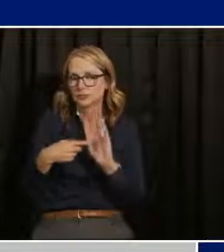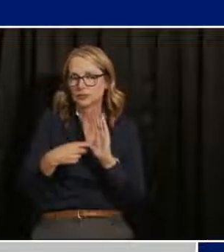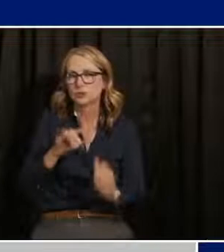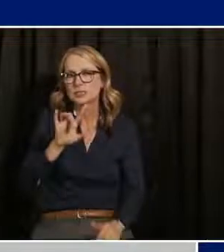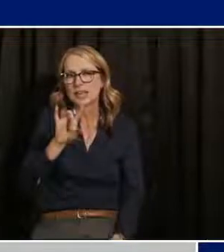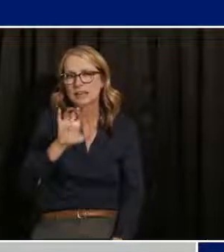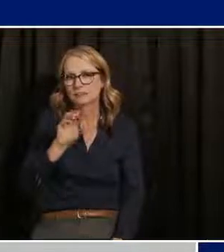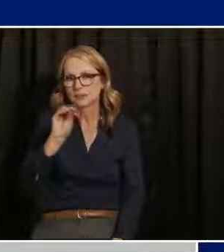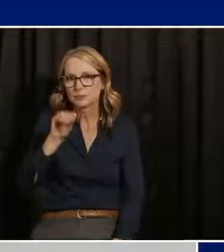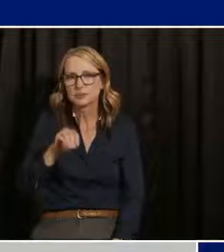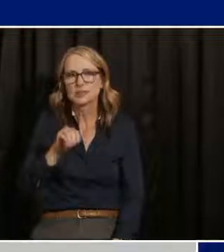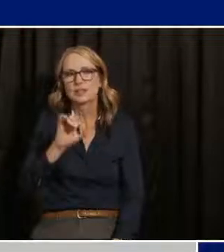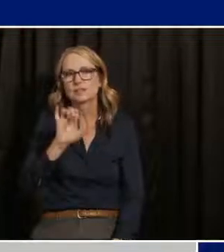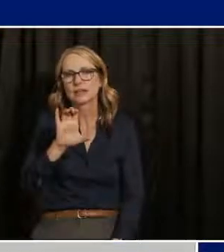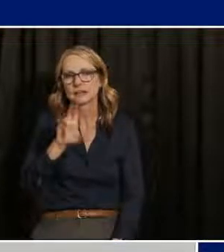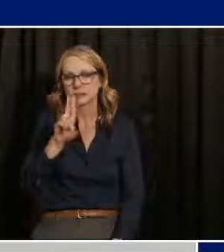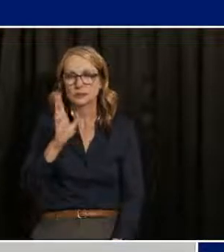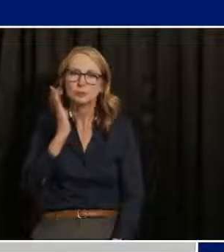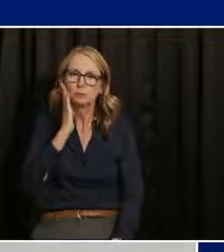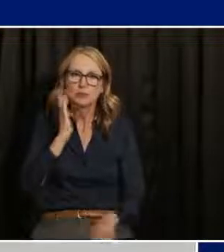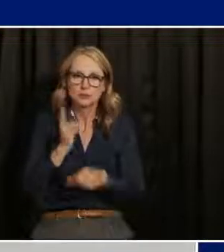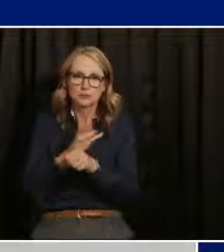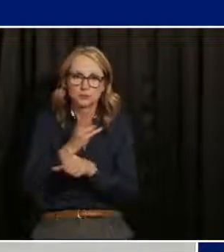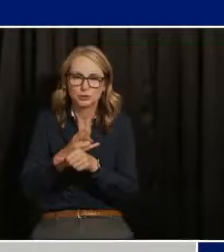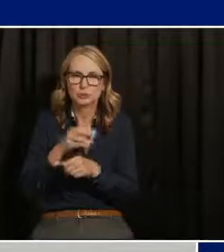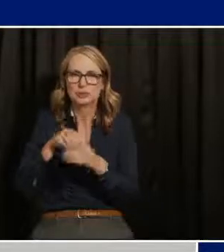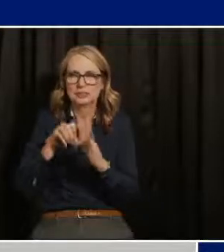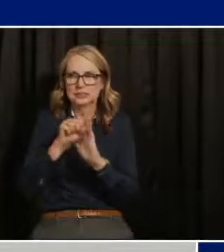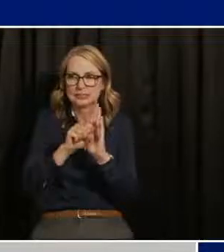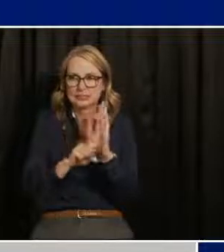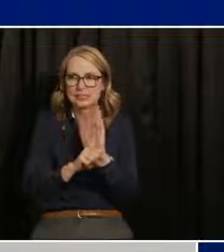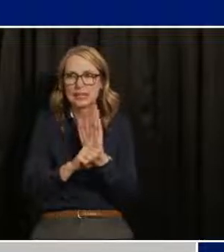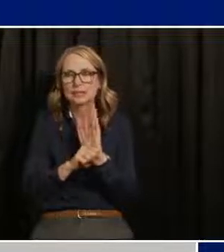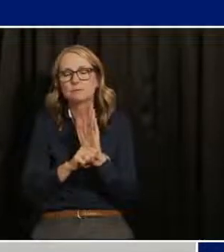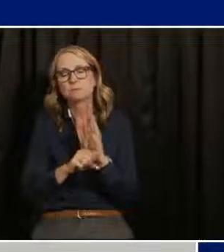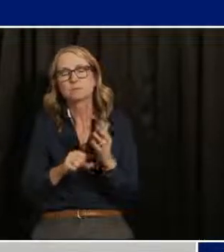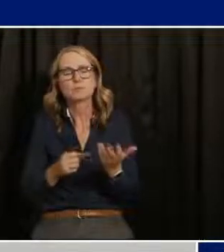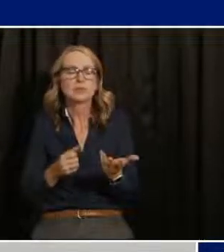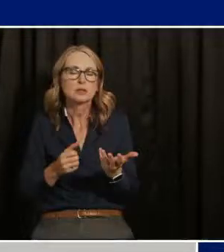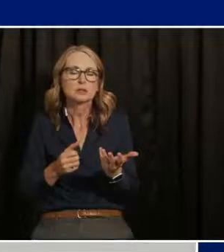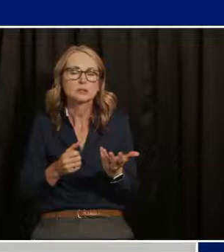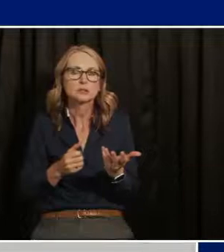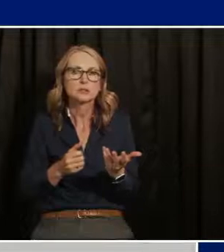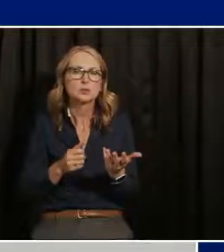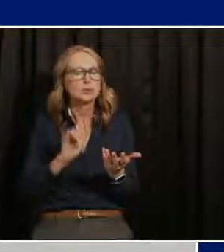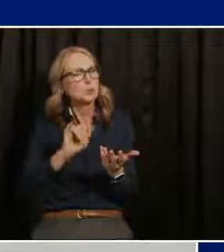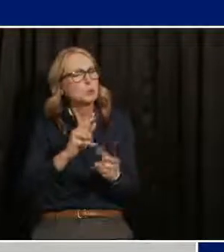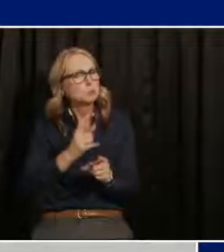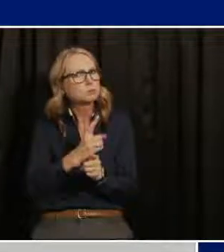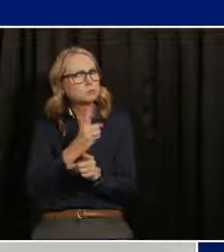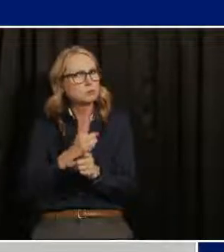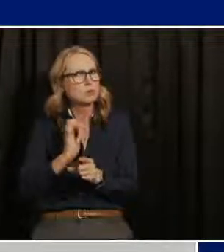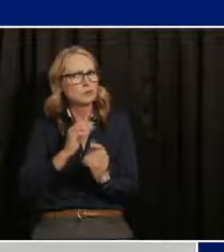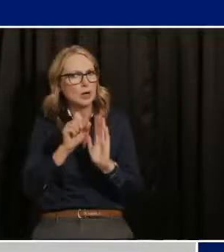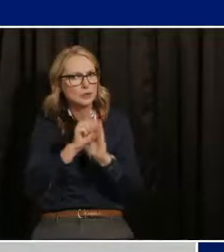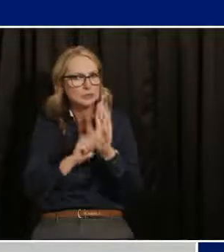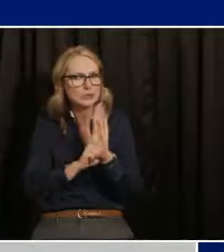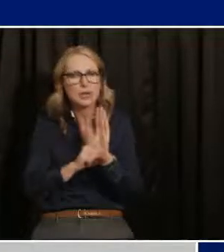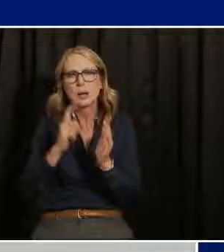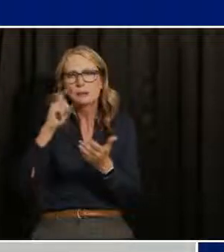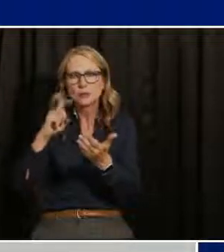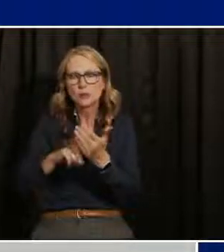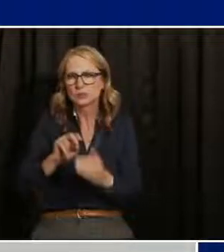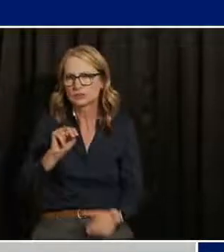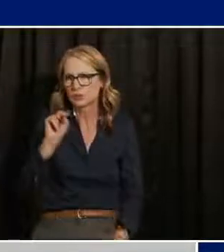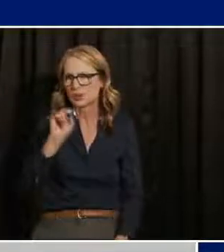bed utilization in the state right now. So overall, reasonable capacity for ICU beds in the state. But if you look at the trends in northeast Colorado,